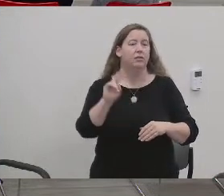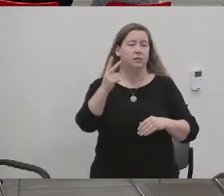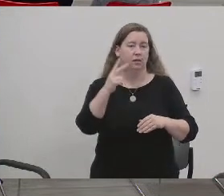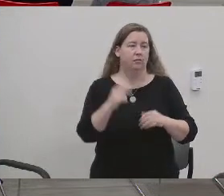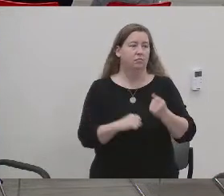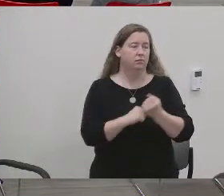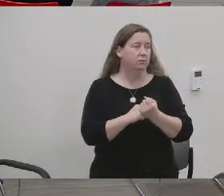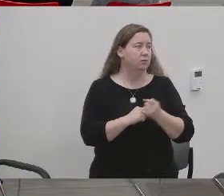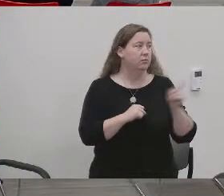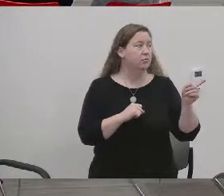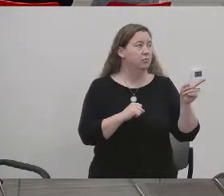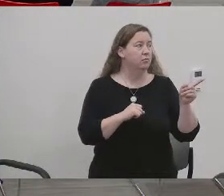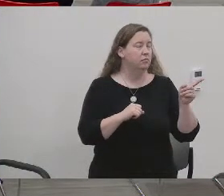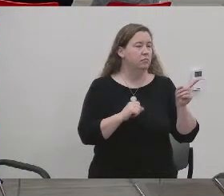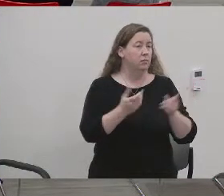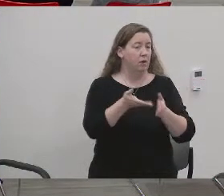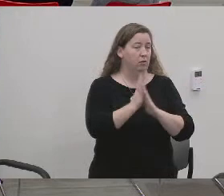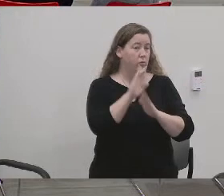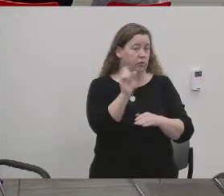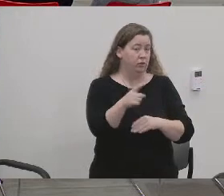may I ask a question here? Of course.